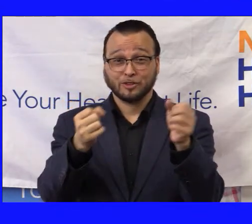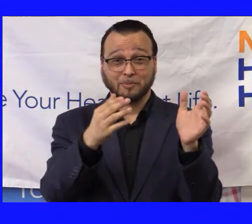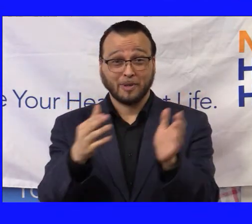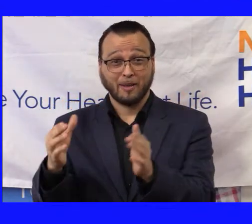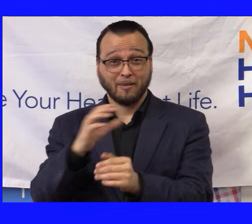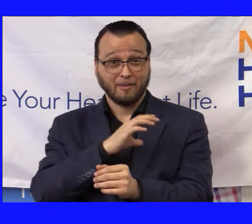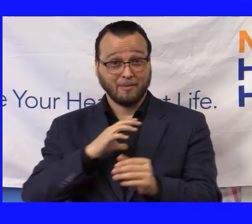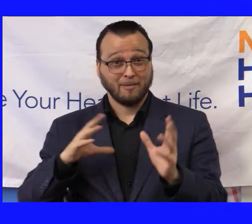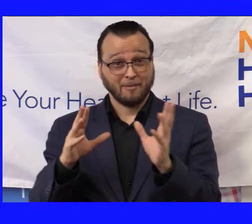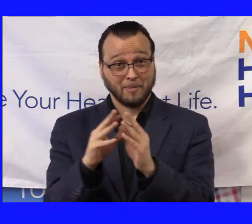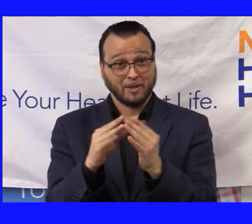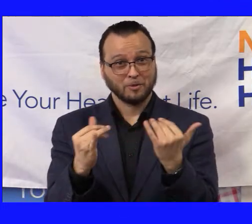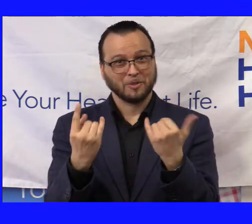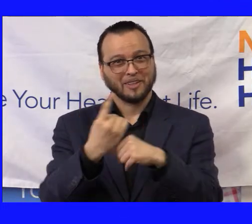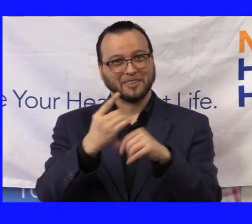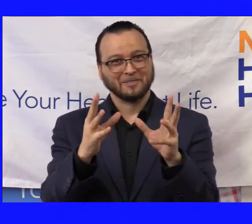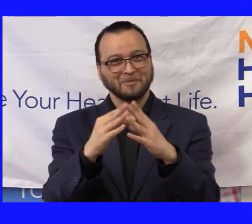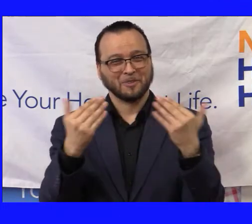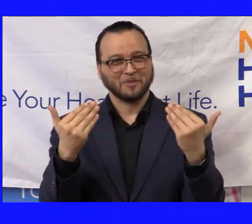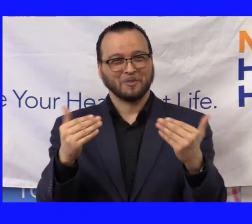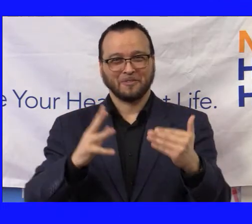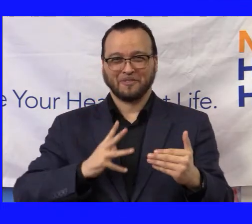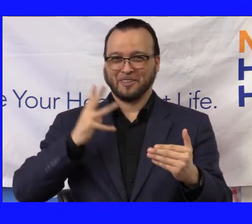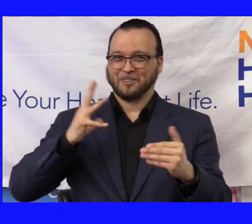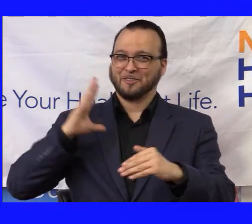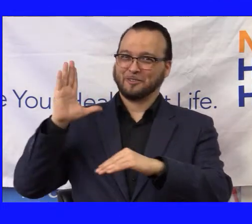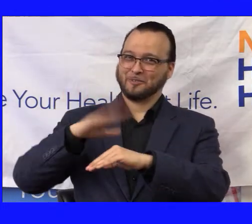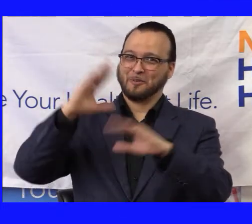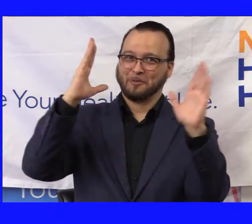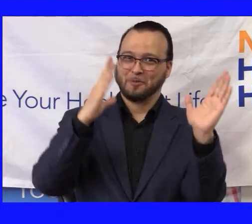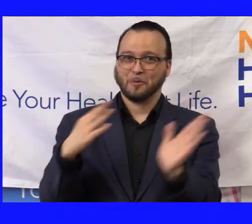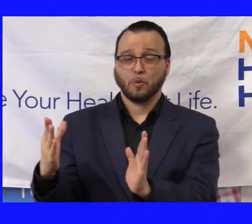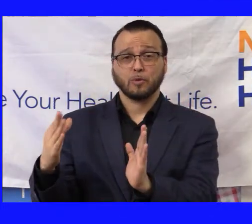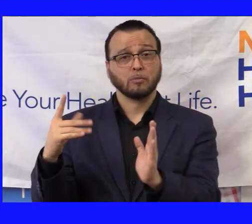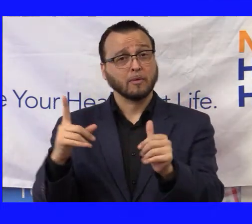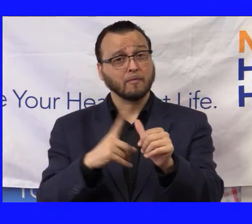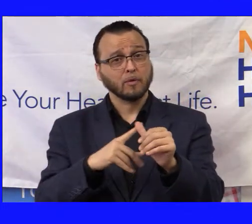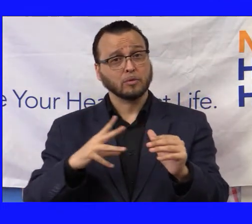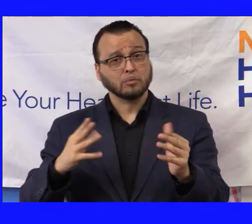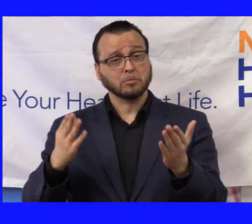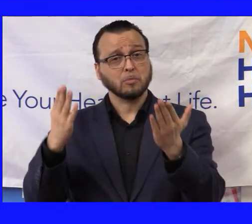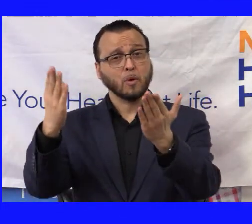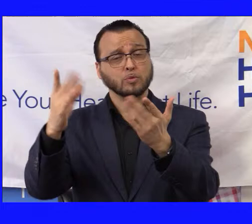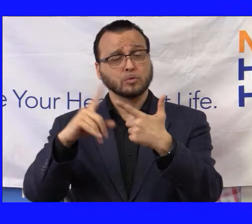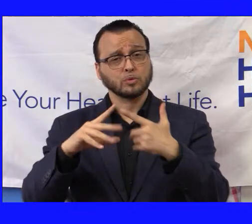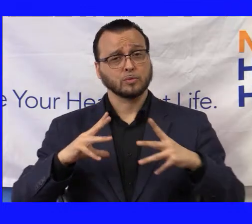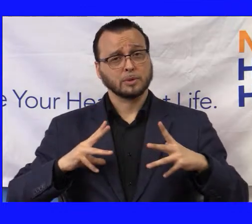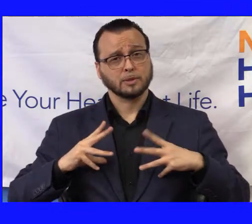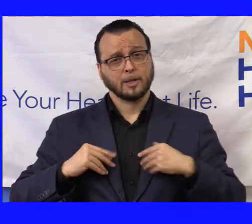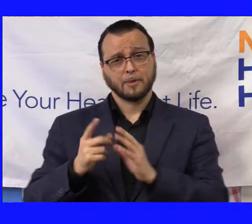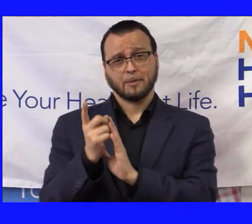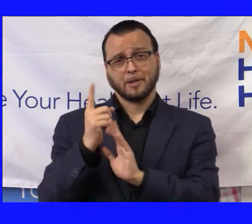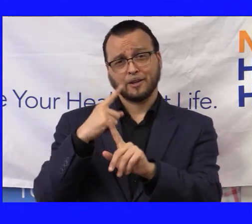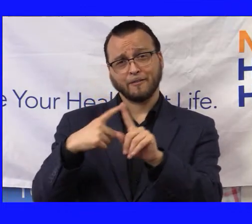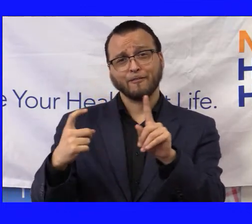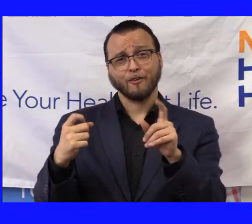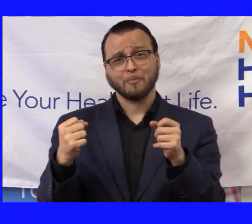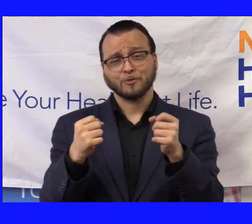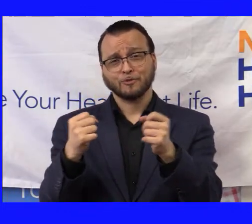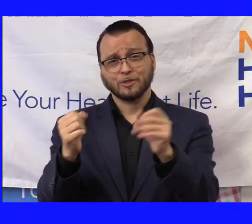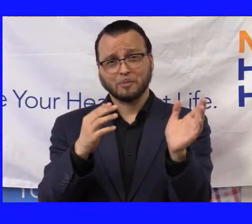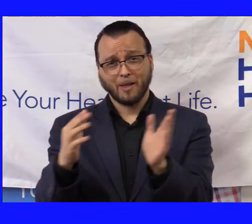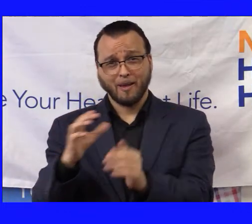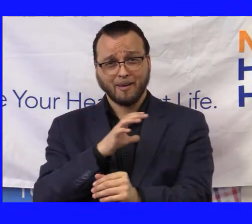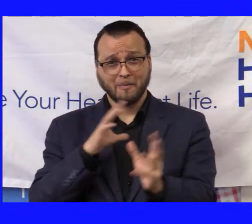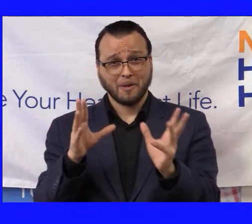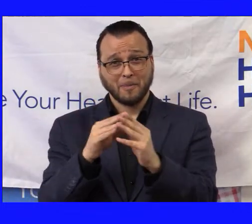officially called to order. First, I would like to propose a motion to adopt the minutes of the Strategic Planning Committee meeting held on January